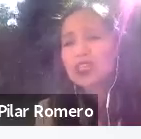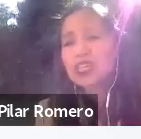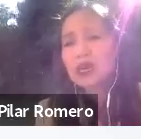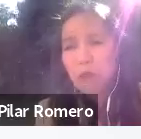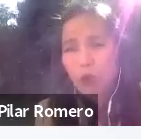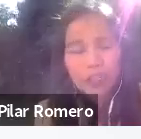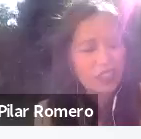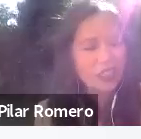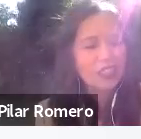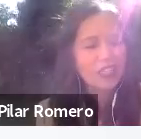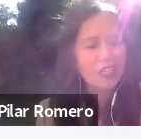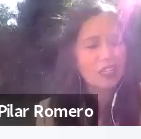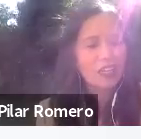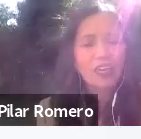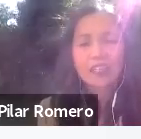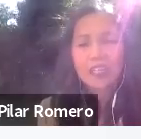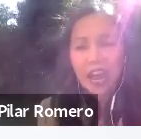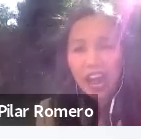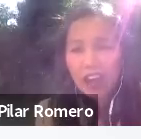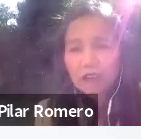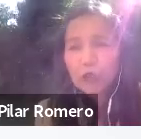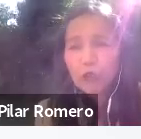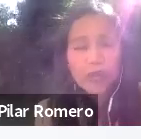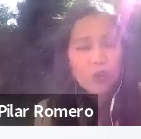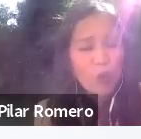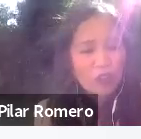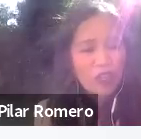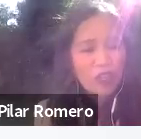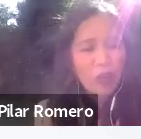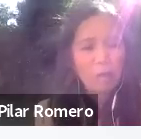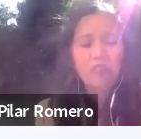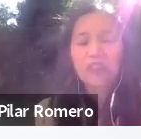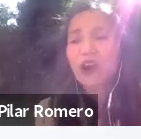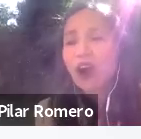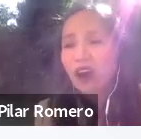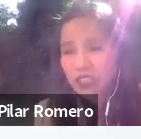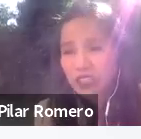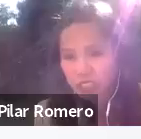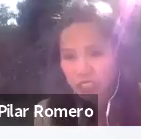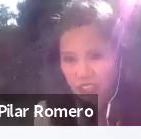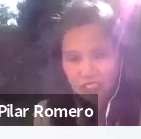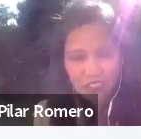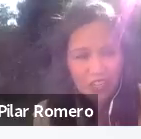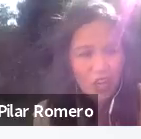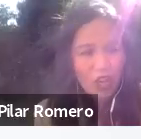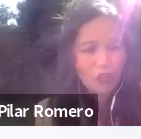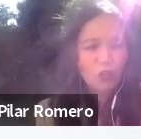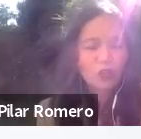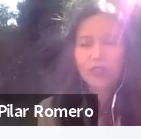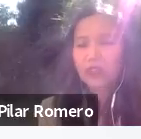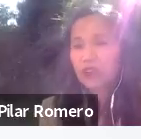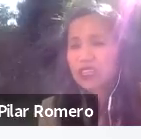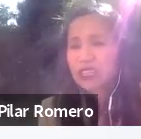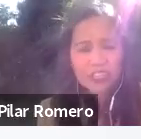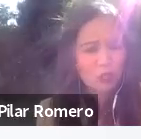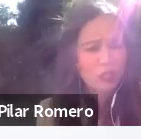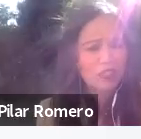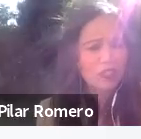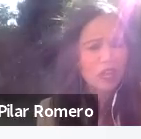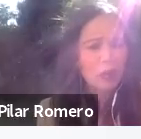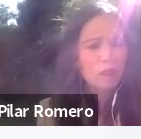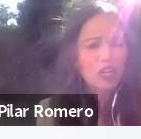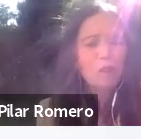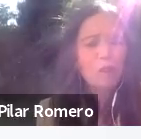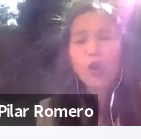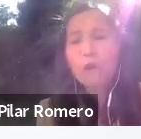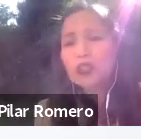most importantly, they have to bring with them their heart so that their